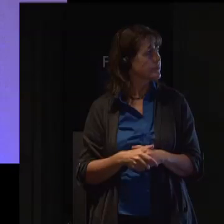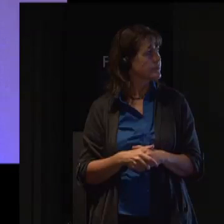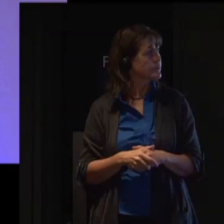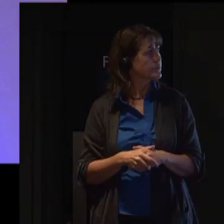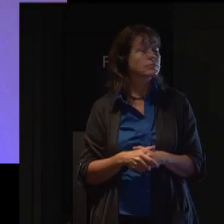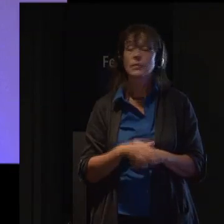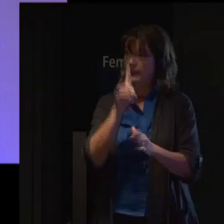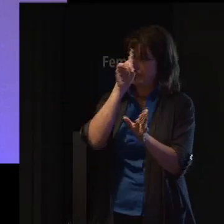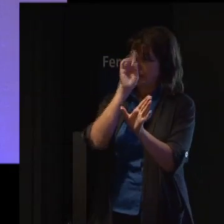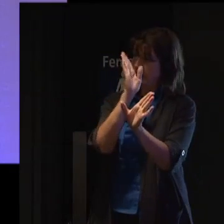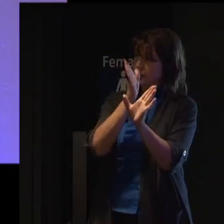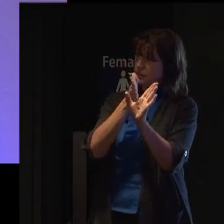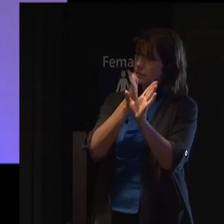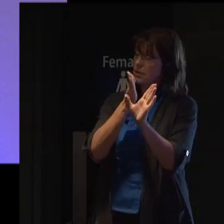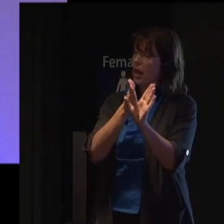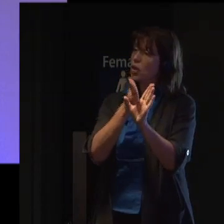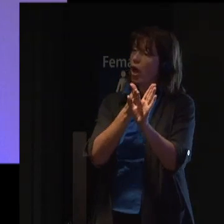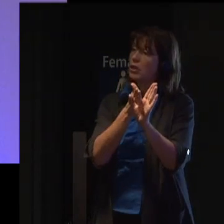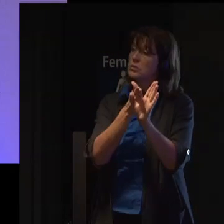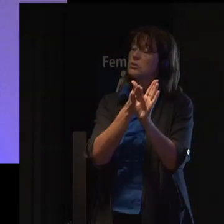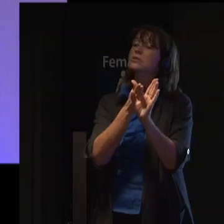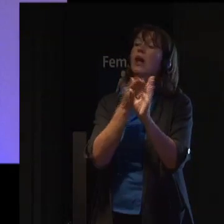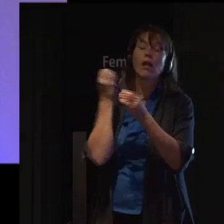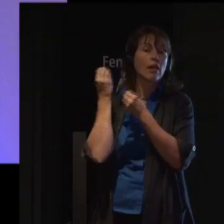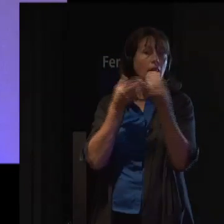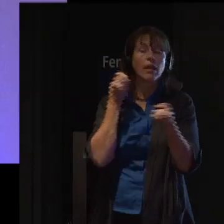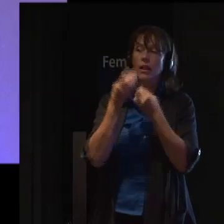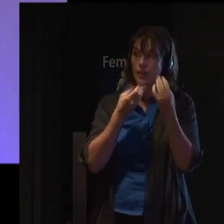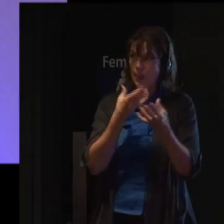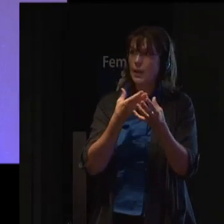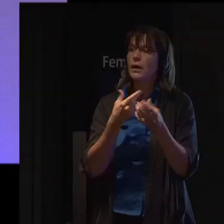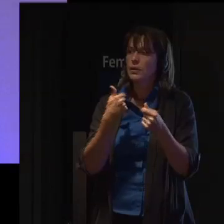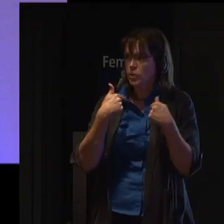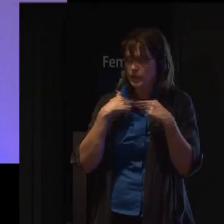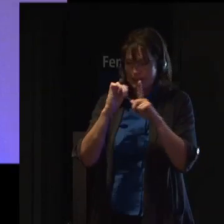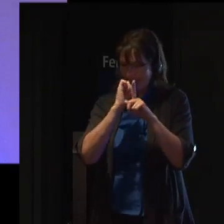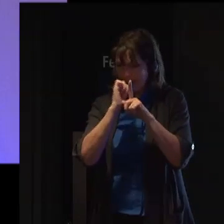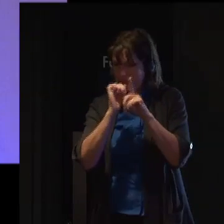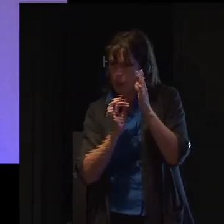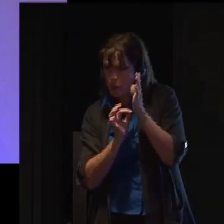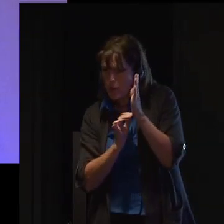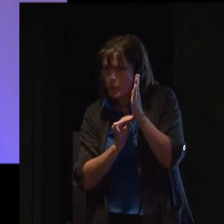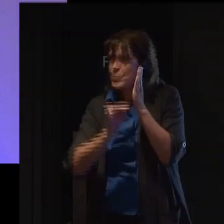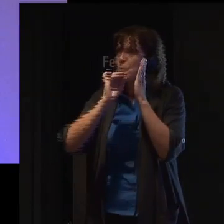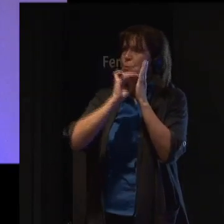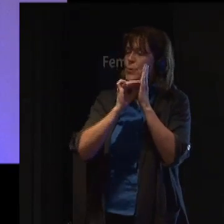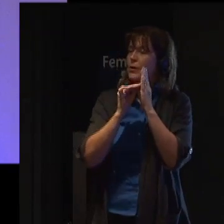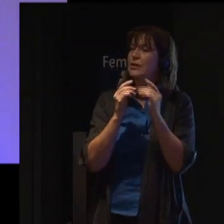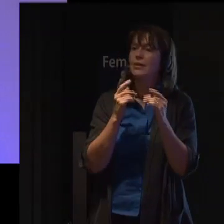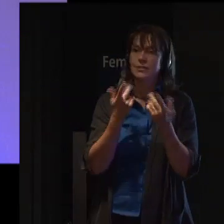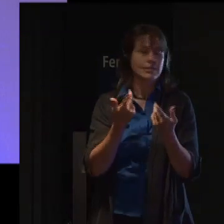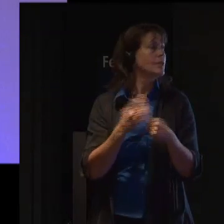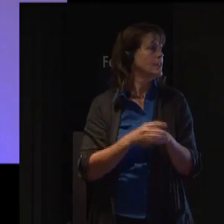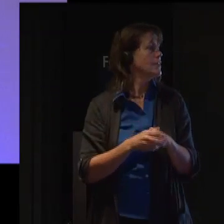effects of the audio description in the stadium. We do, of course, an upgrading of the self-worth feeling and the